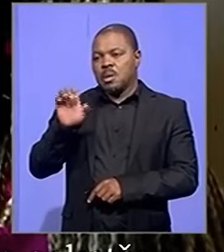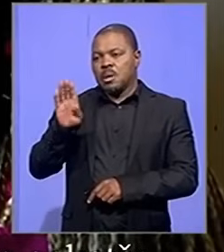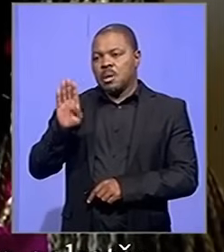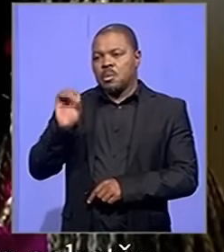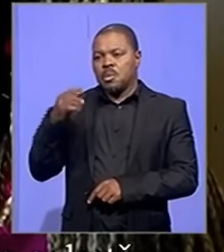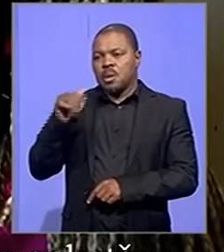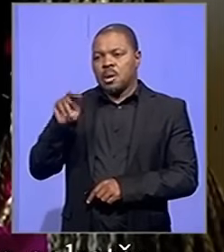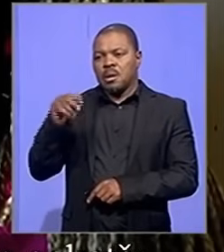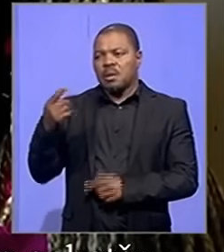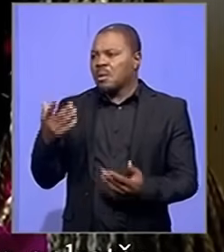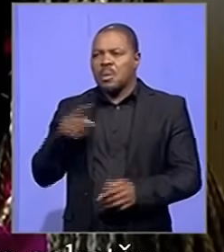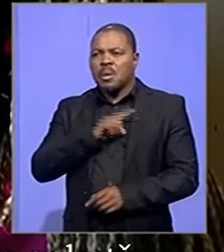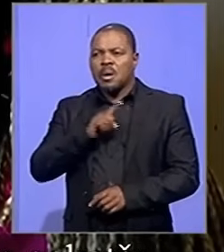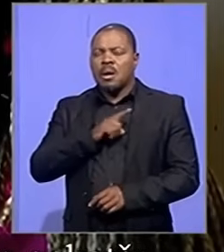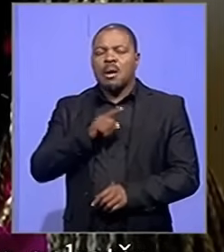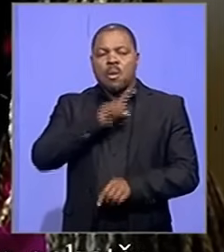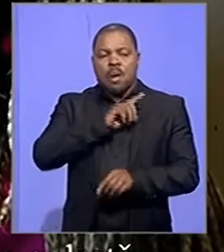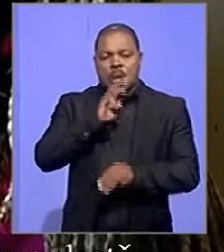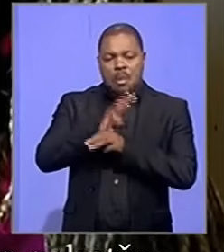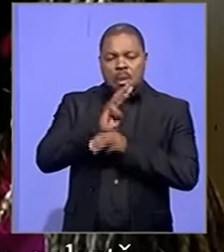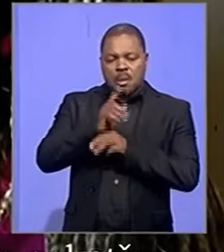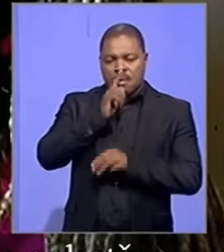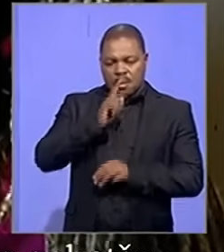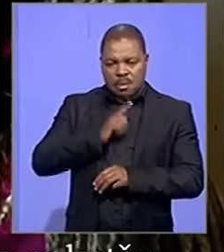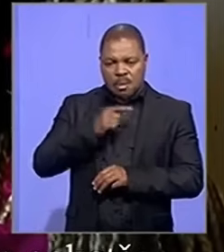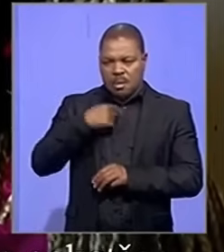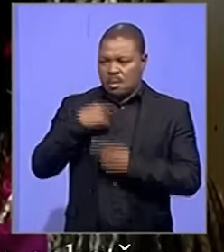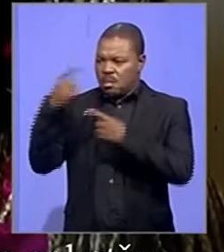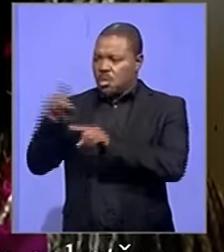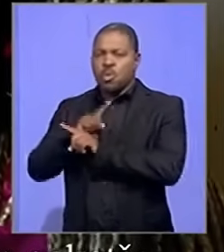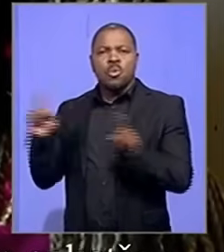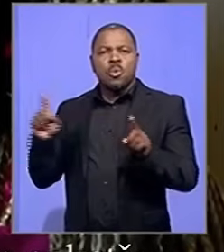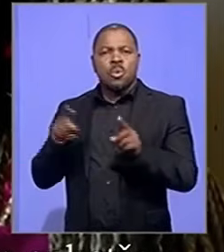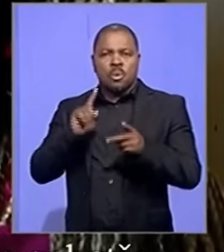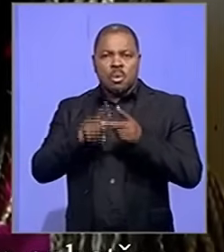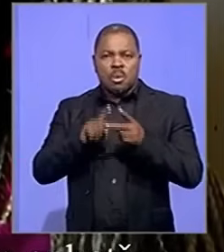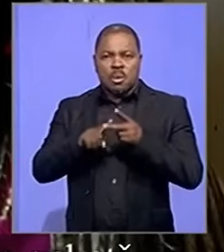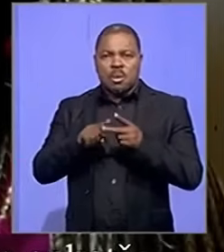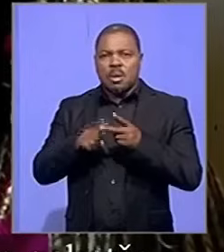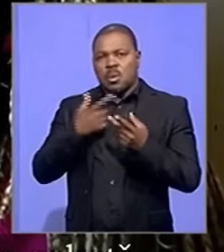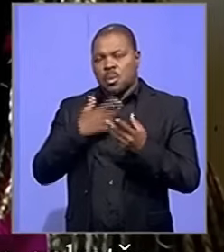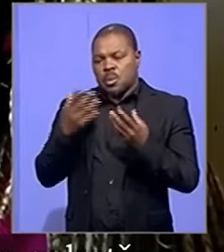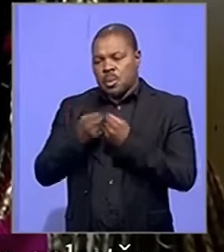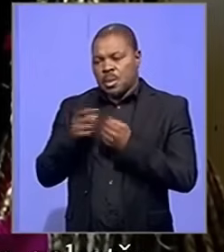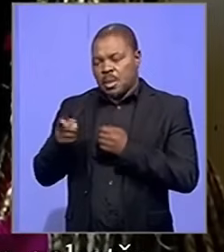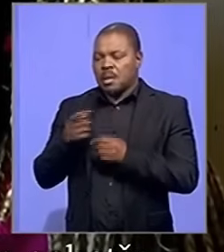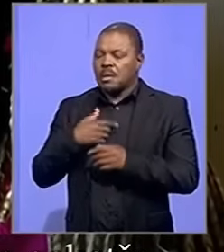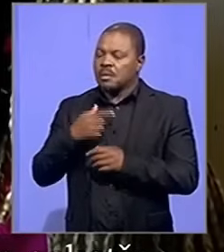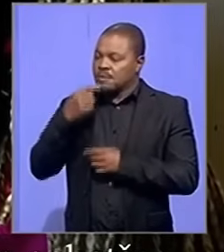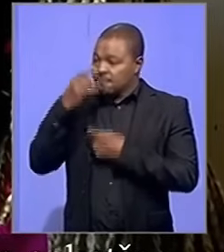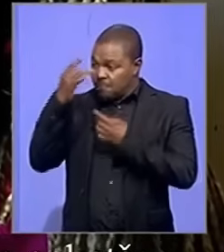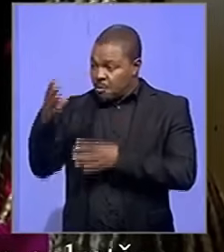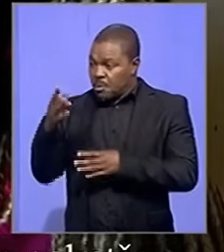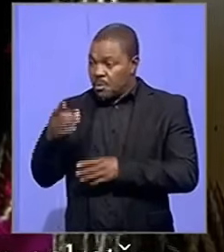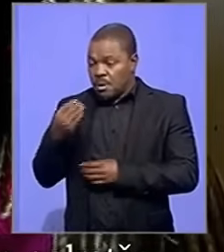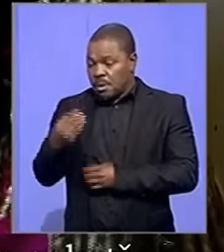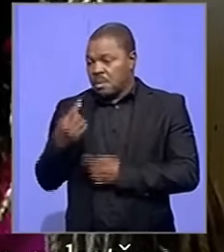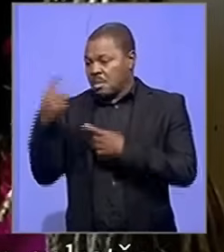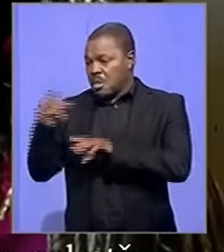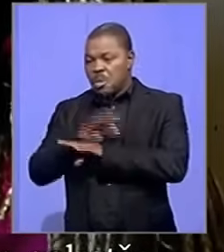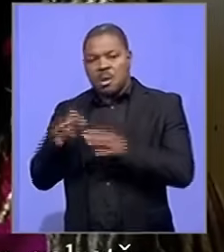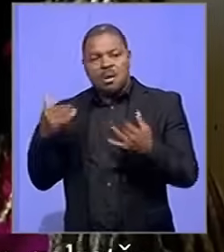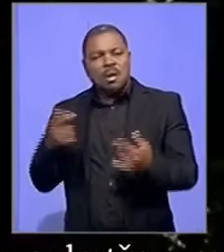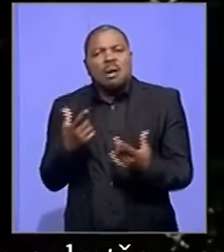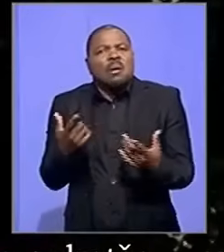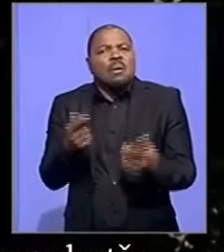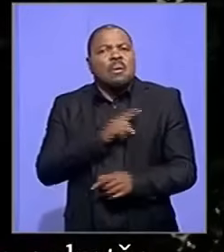ka gonne mama ka o rile ga ke se ka ba ka ya go ebile o mo reetsa kopane le ena morago gore ngwana ga ga tloga go yana sa se